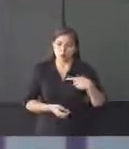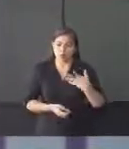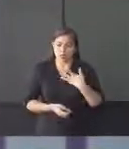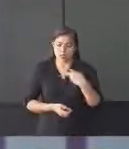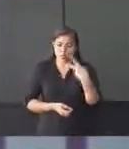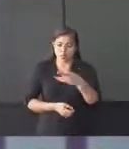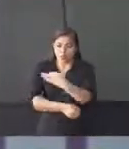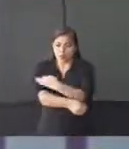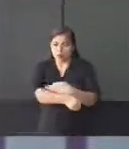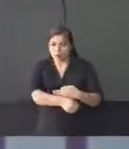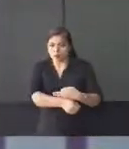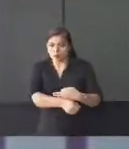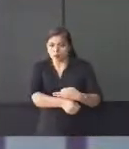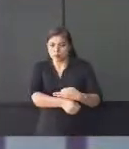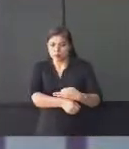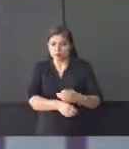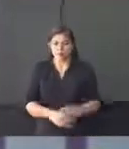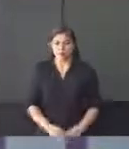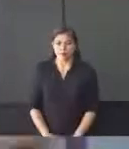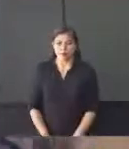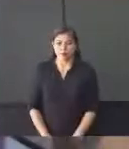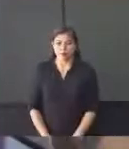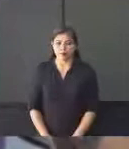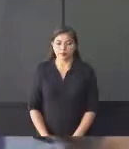many members does your family have?